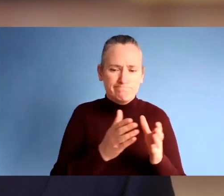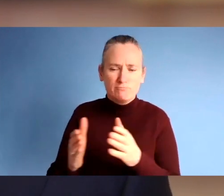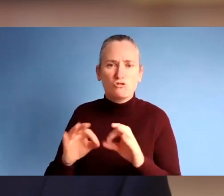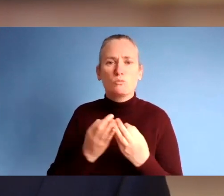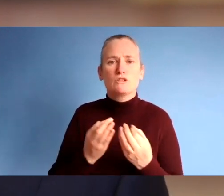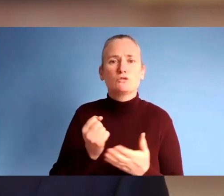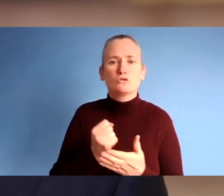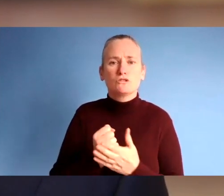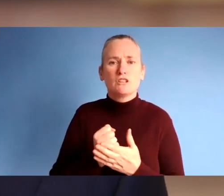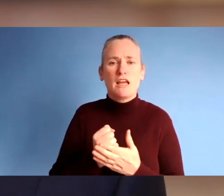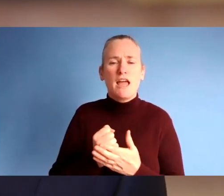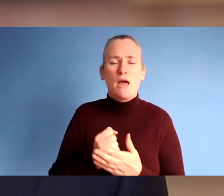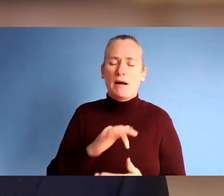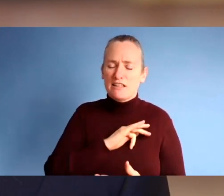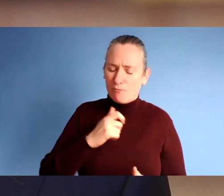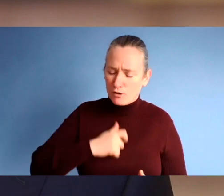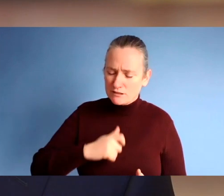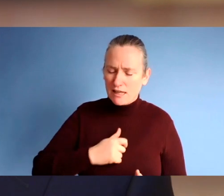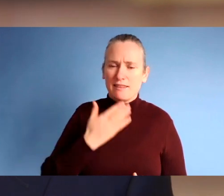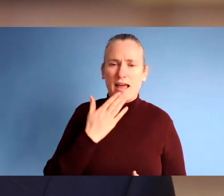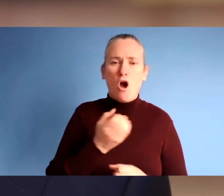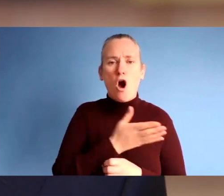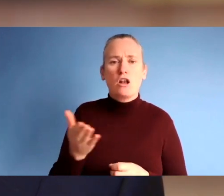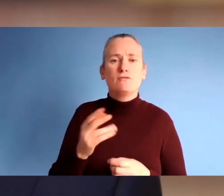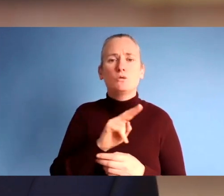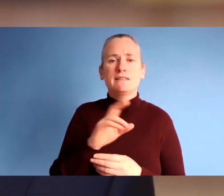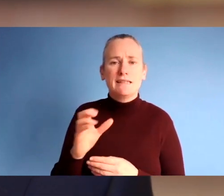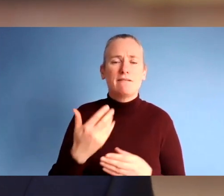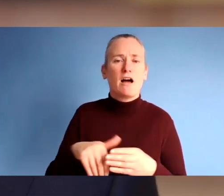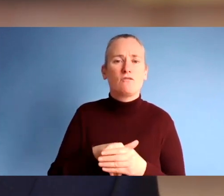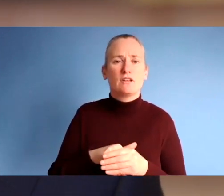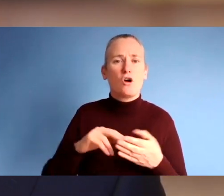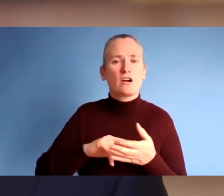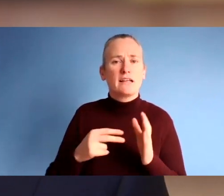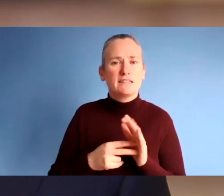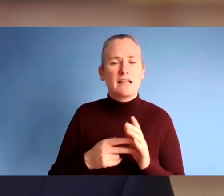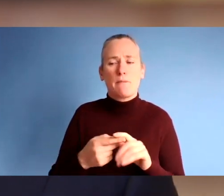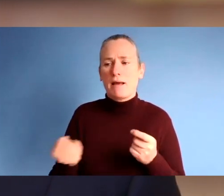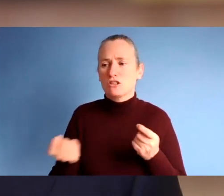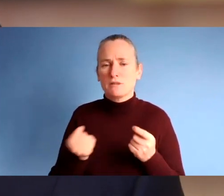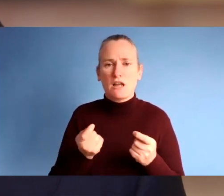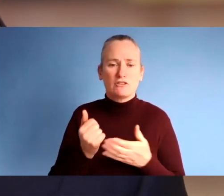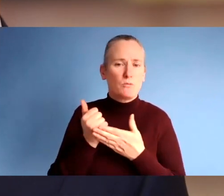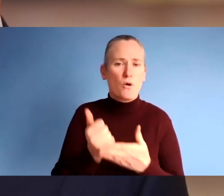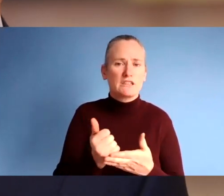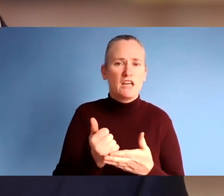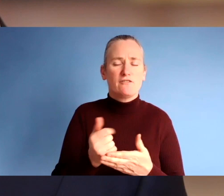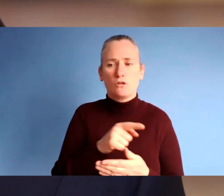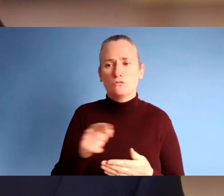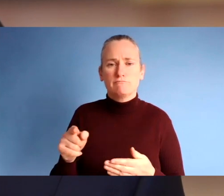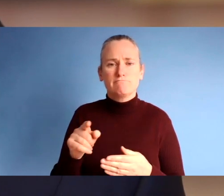I'd like to personally thank all those in UCC who have been involved with the organisation and management of supports for such